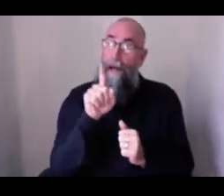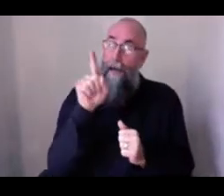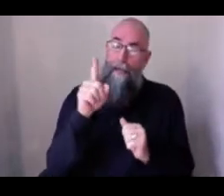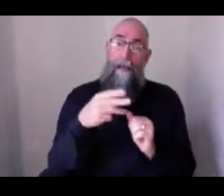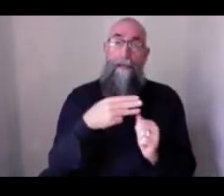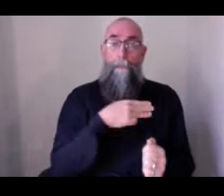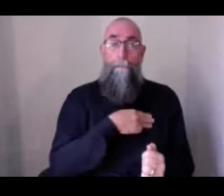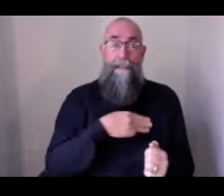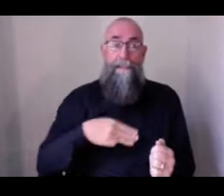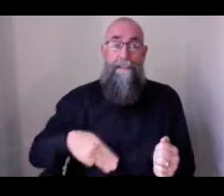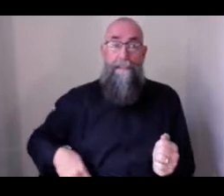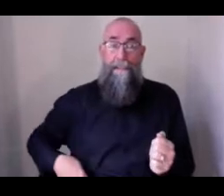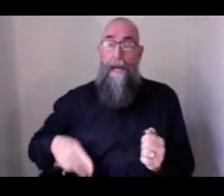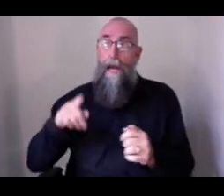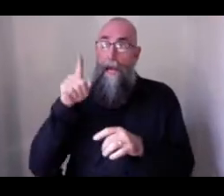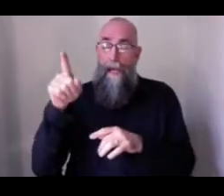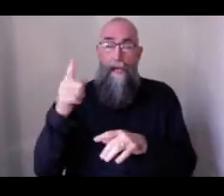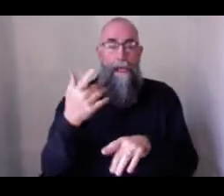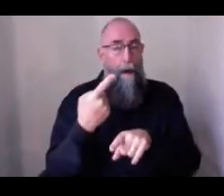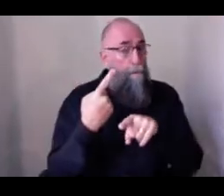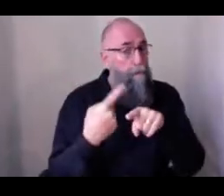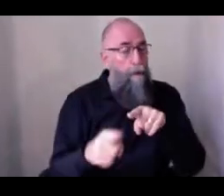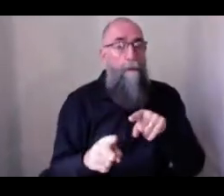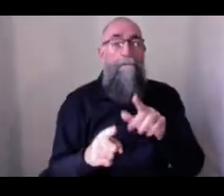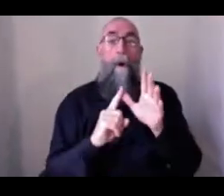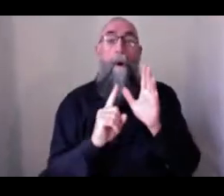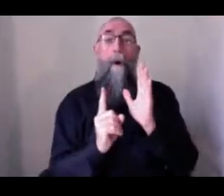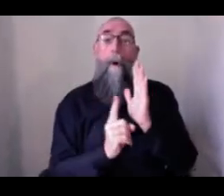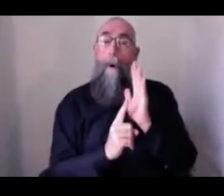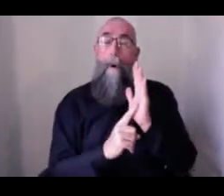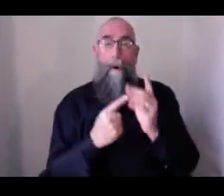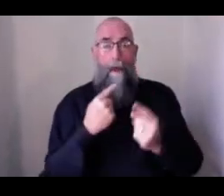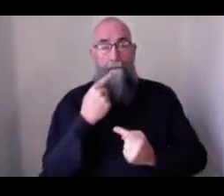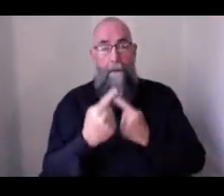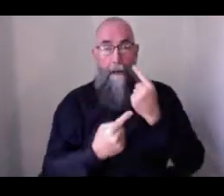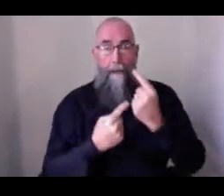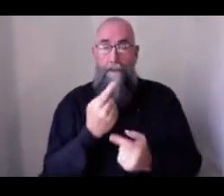information that is on our website. So